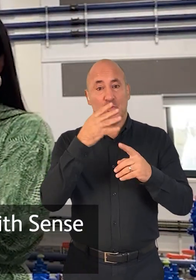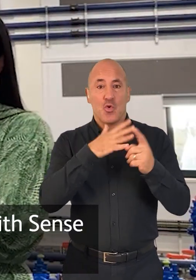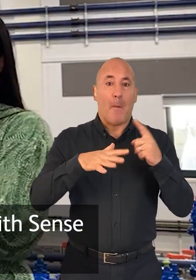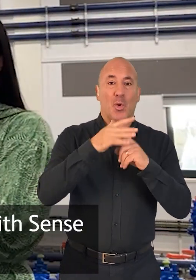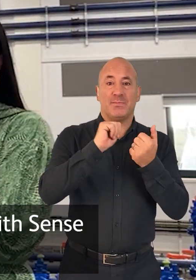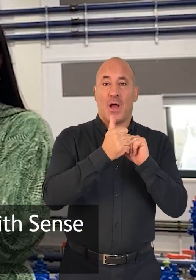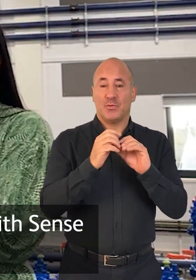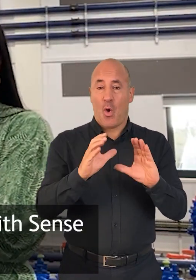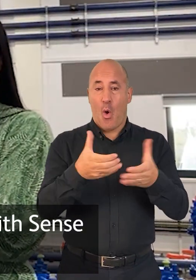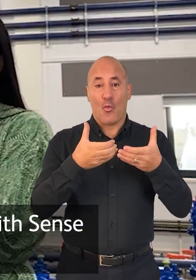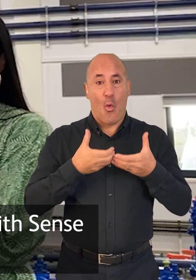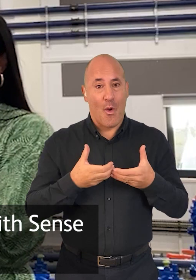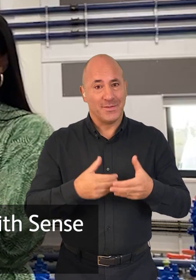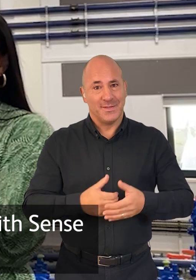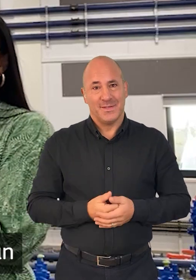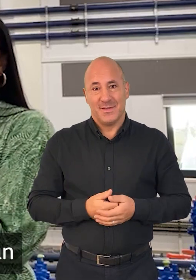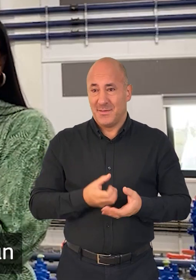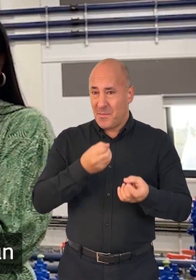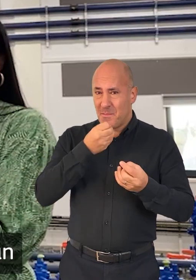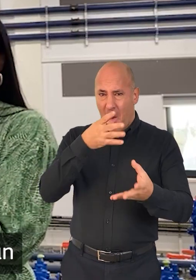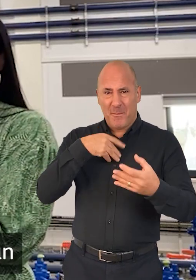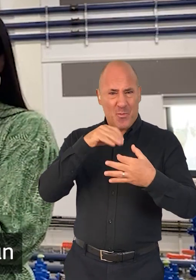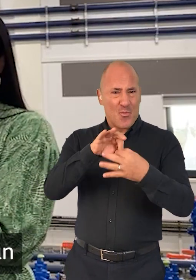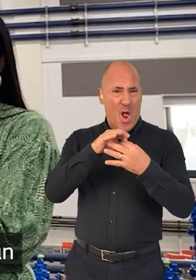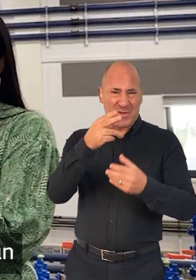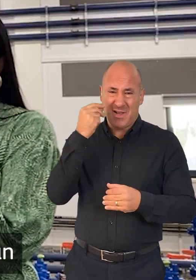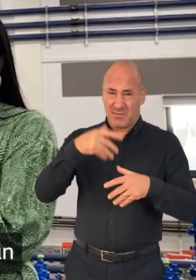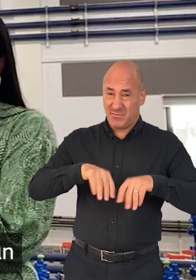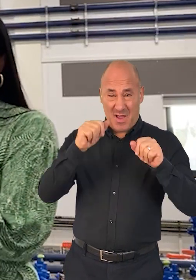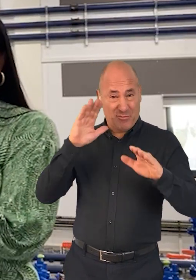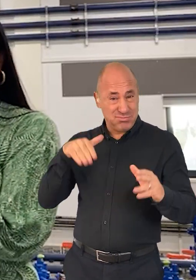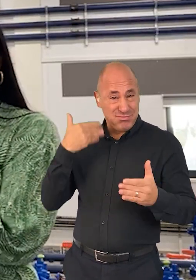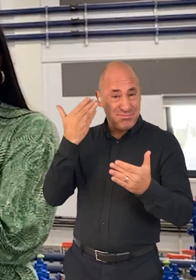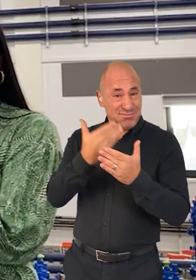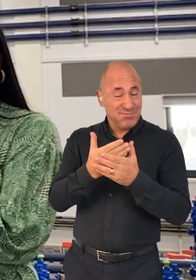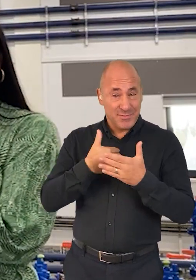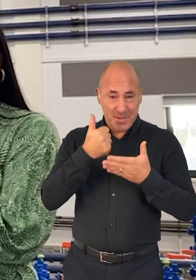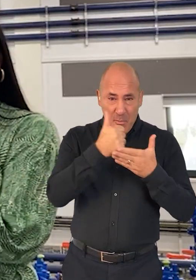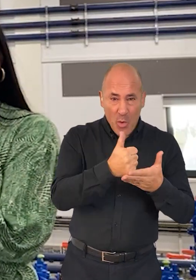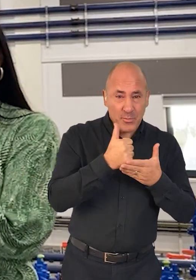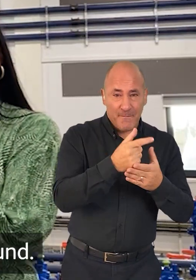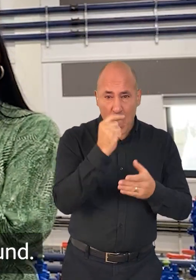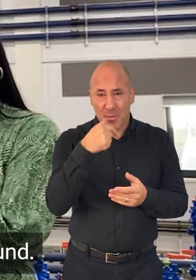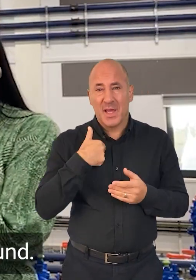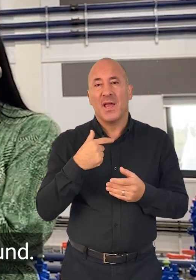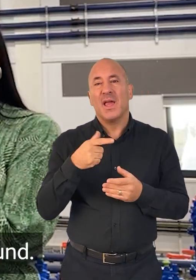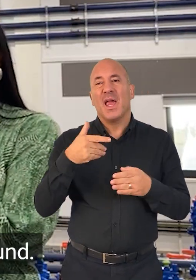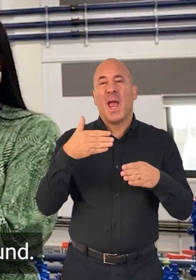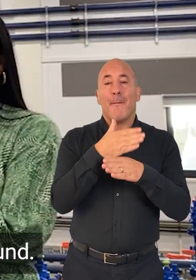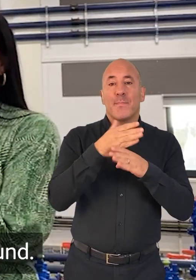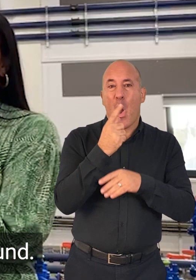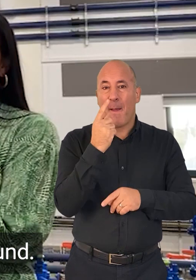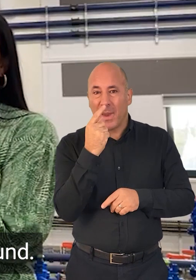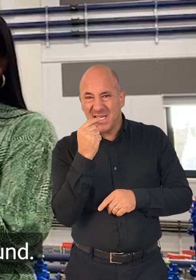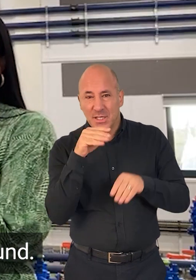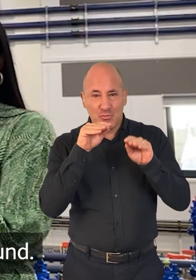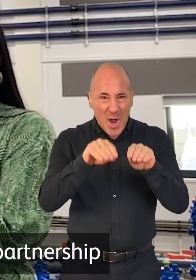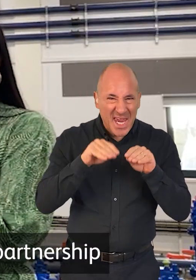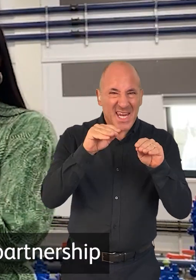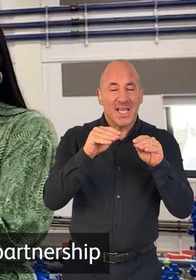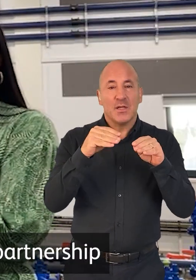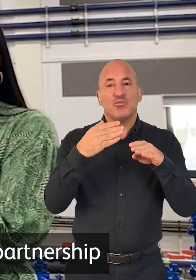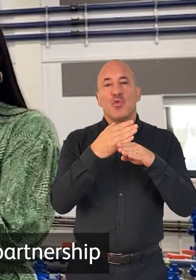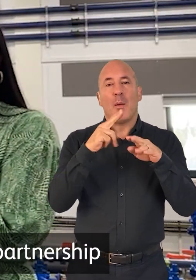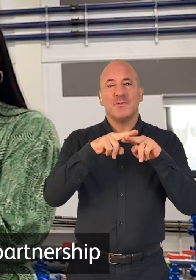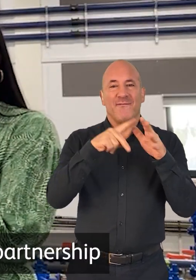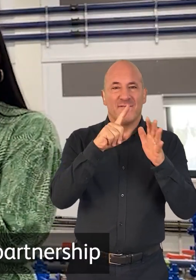absolutely wonderful working with Sense from day one and being able to support where we can with our employability training, with the jobs fair and the community fund. And